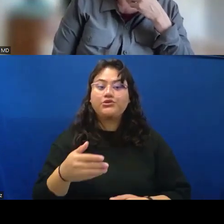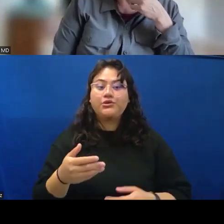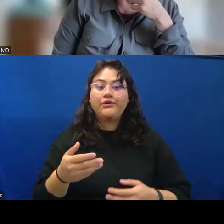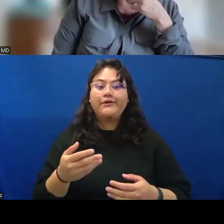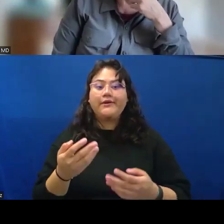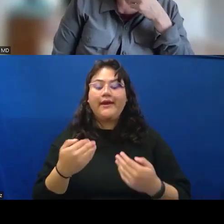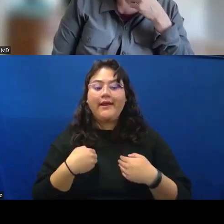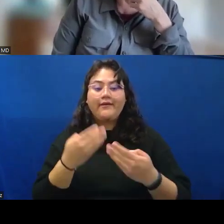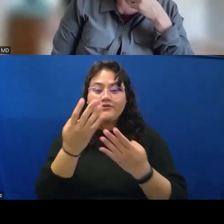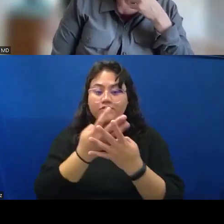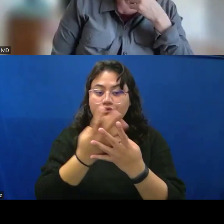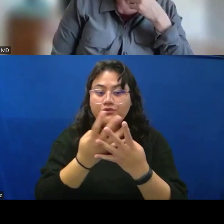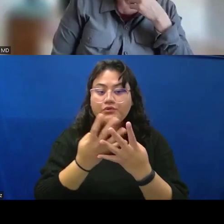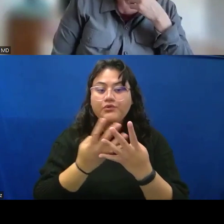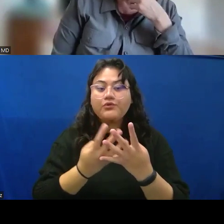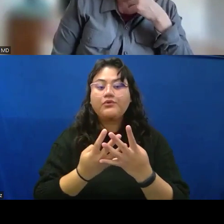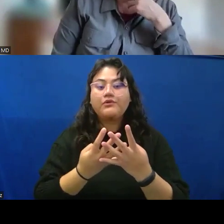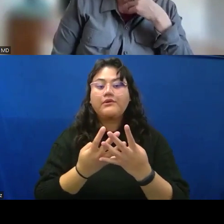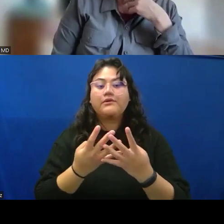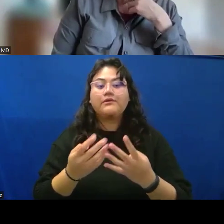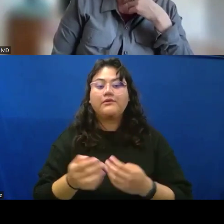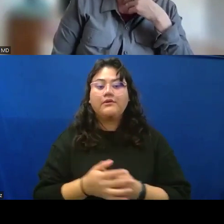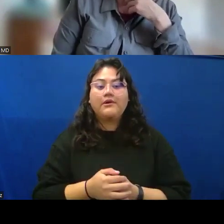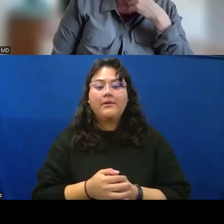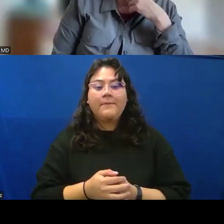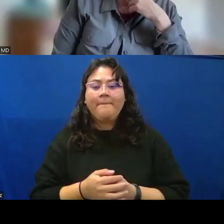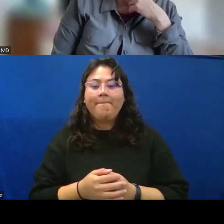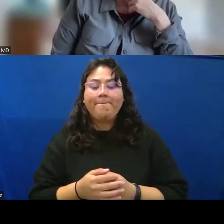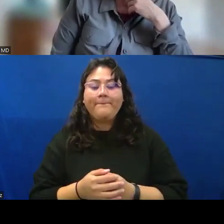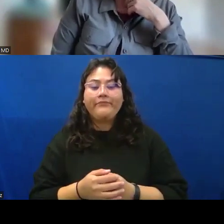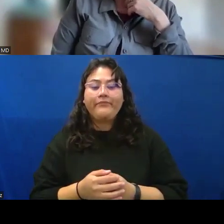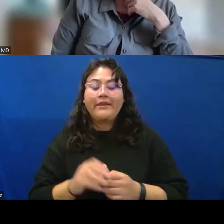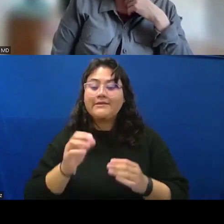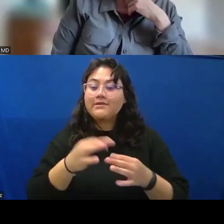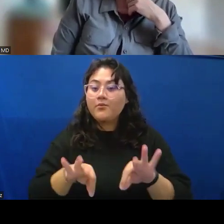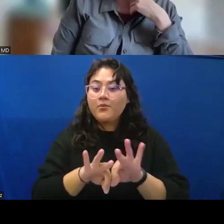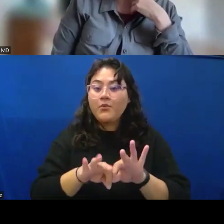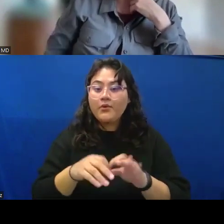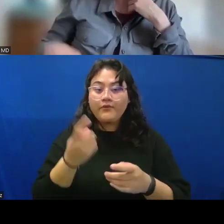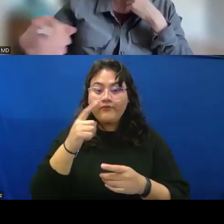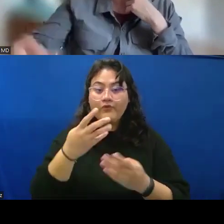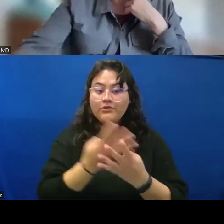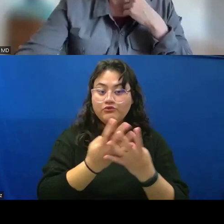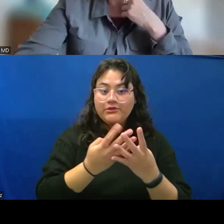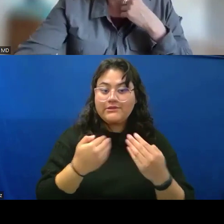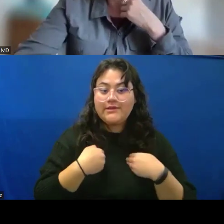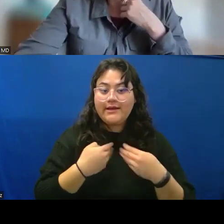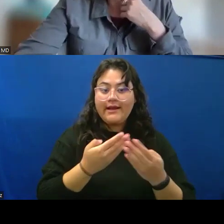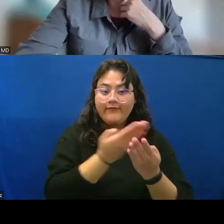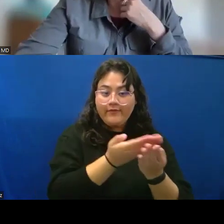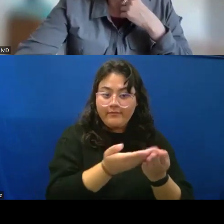by utilizing objective and evidence-based risk factors for delayed onset hearing changes.